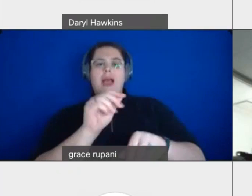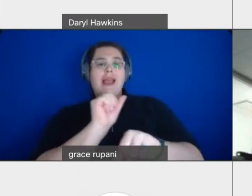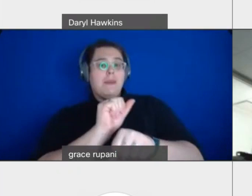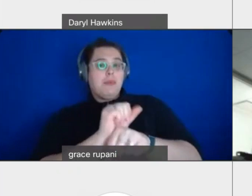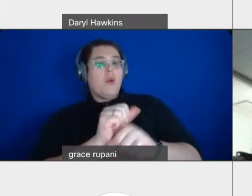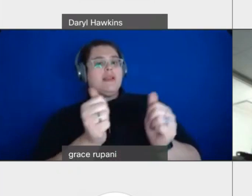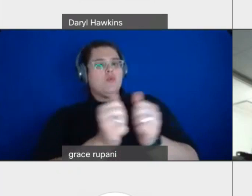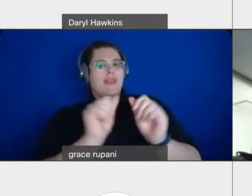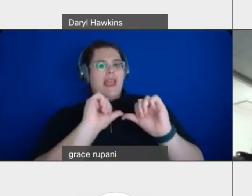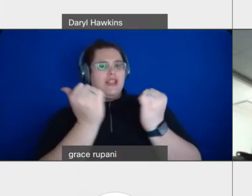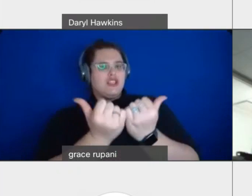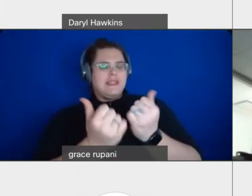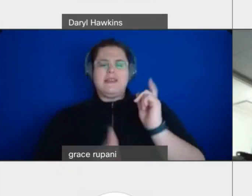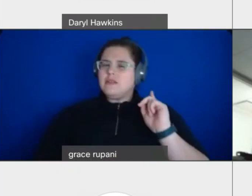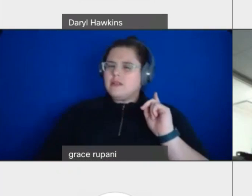Could they share Which